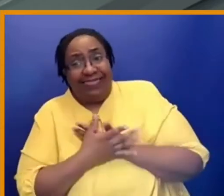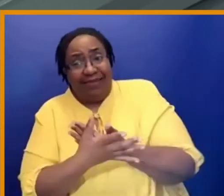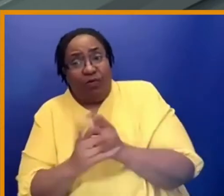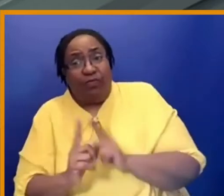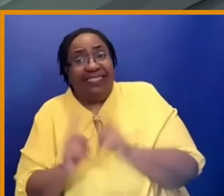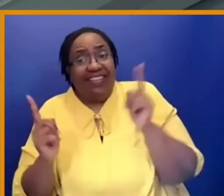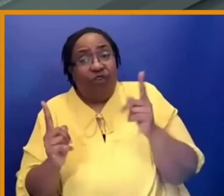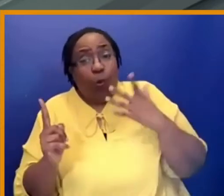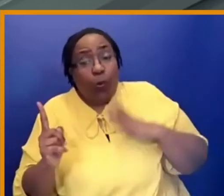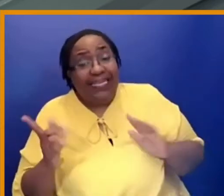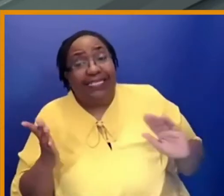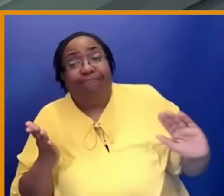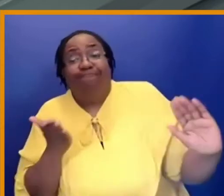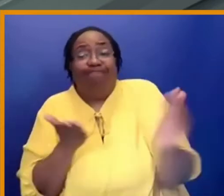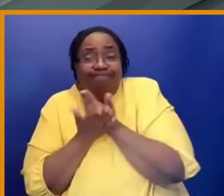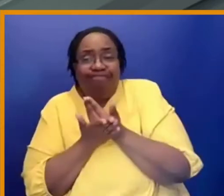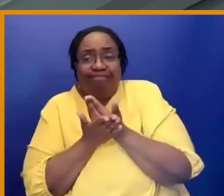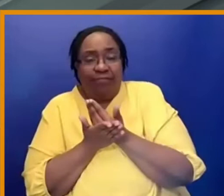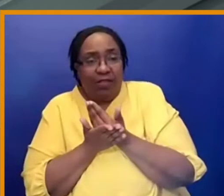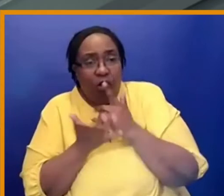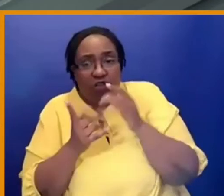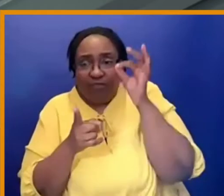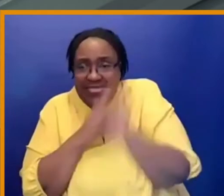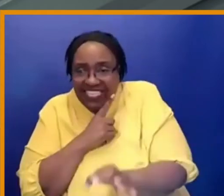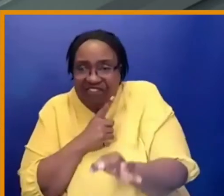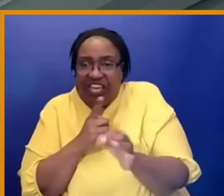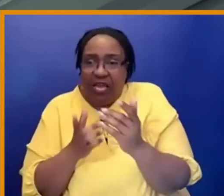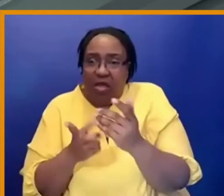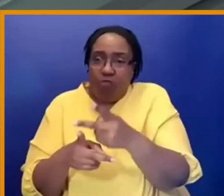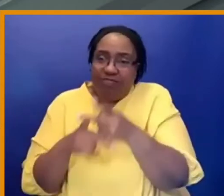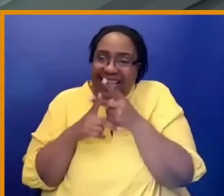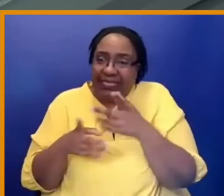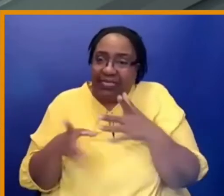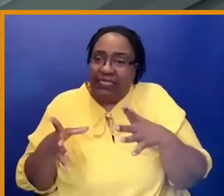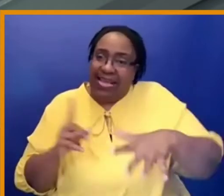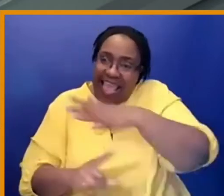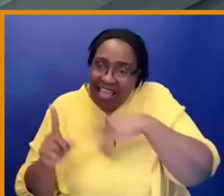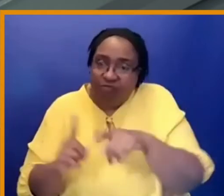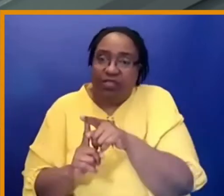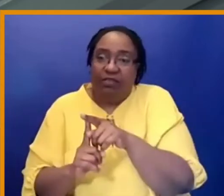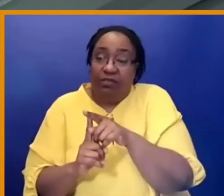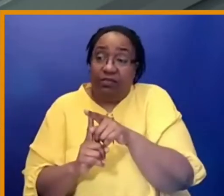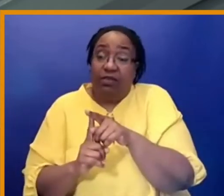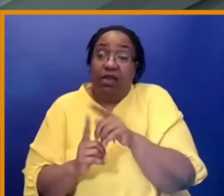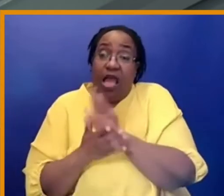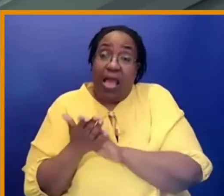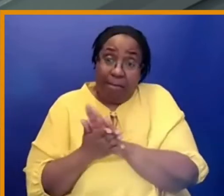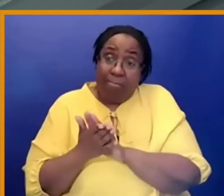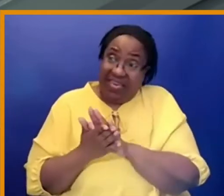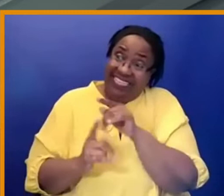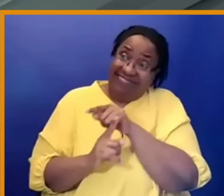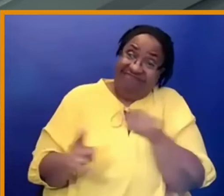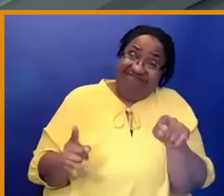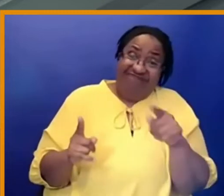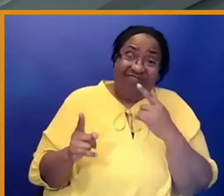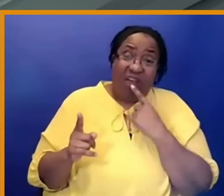area network of SSSIs and actually invest in improving their condition. Just a third of our most important wildlife